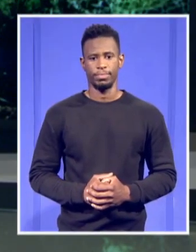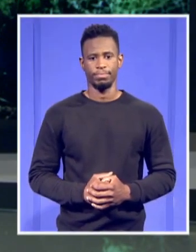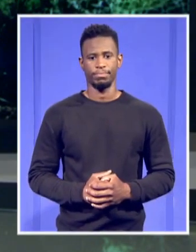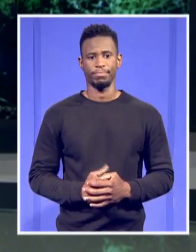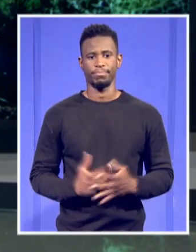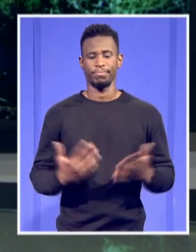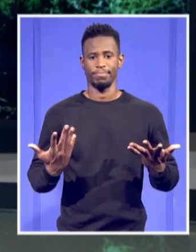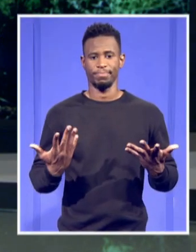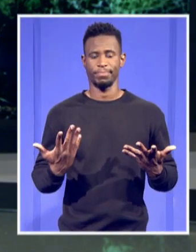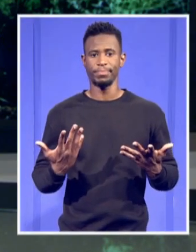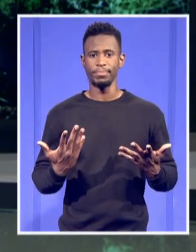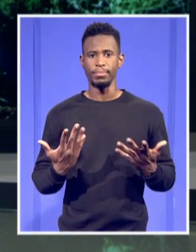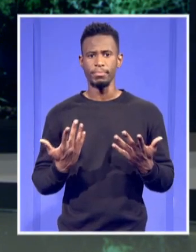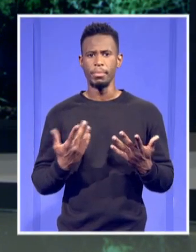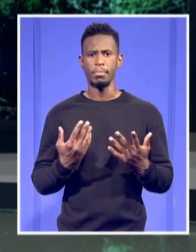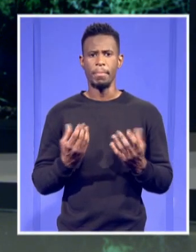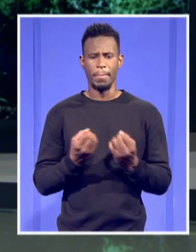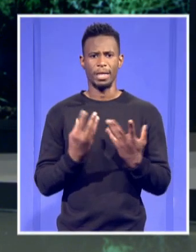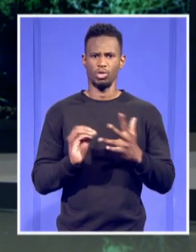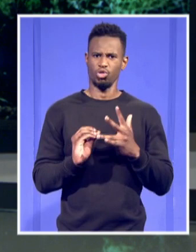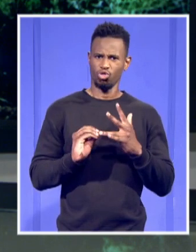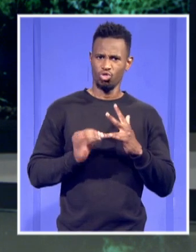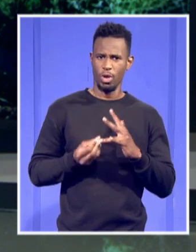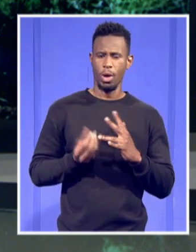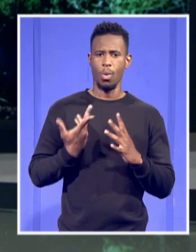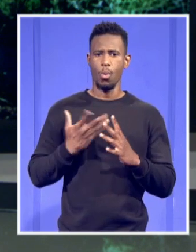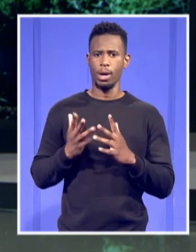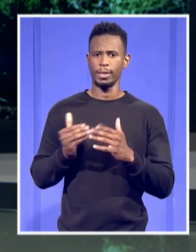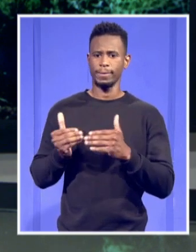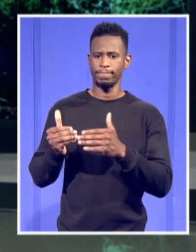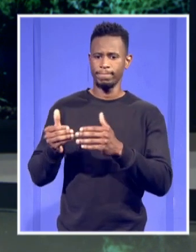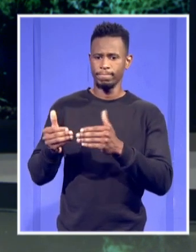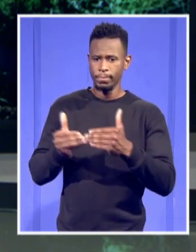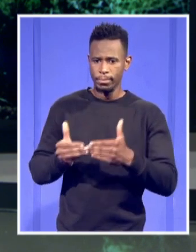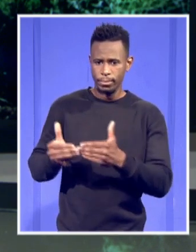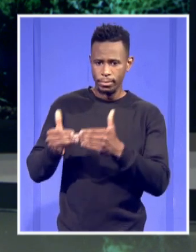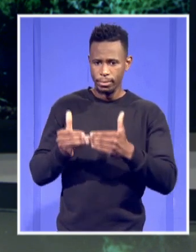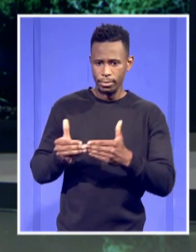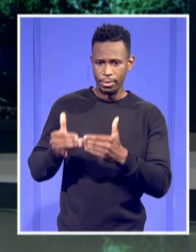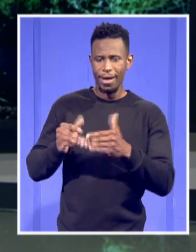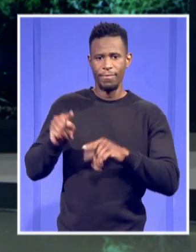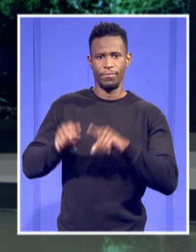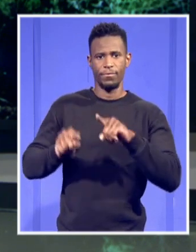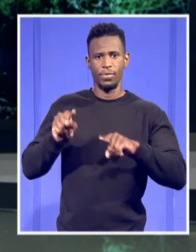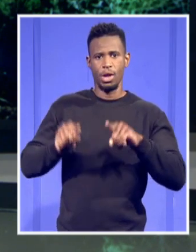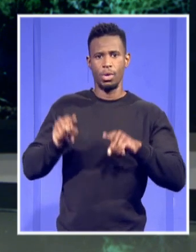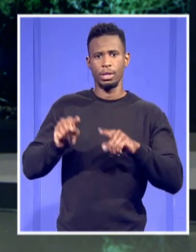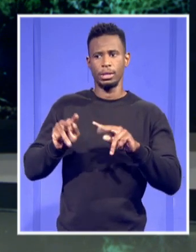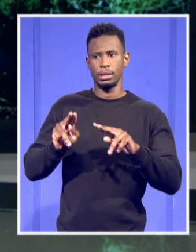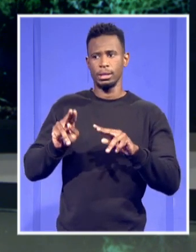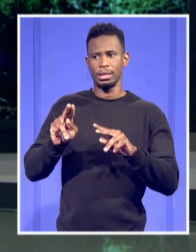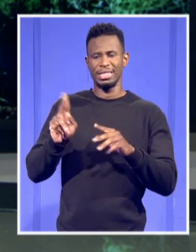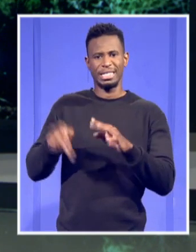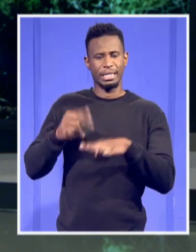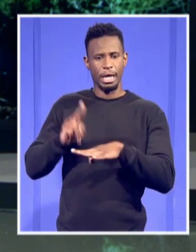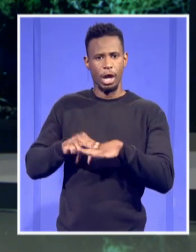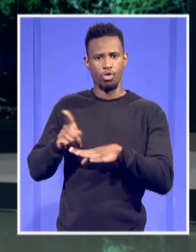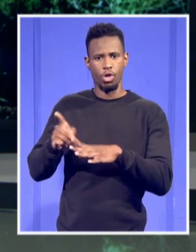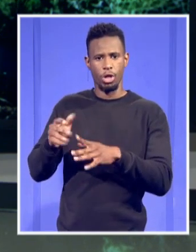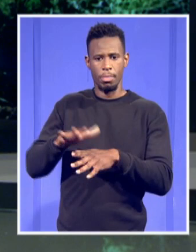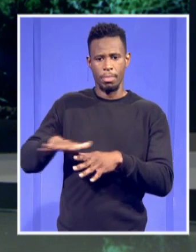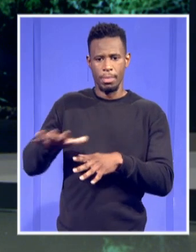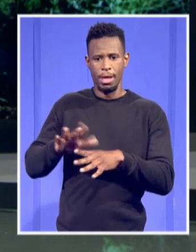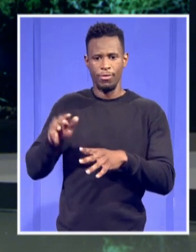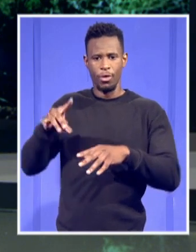Efforts to conserve the natural ecosystem in various game reserves in the Eastern Cape are gaining traction. Conservationist